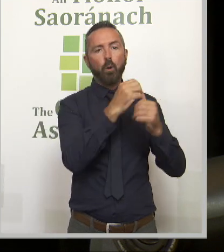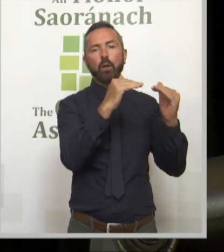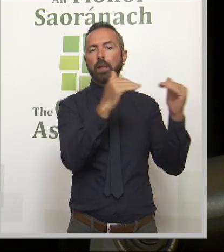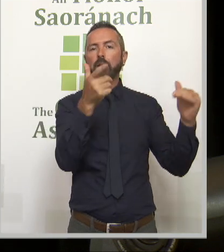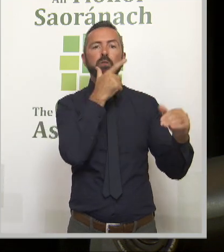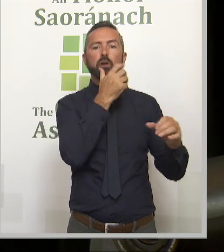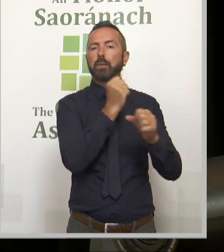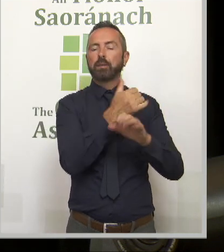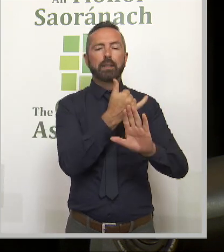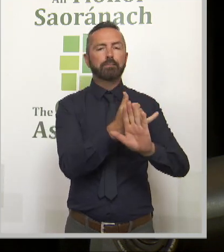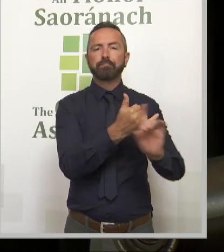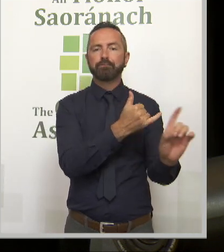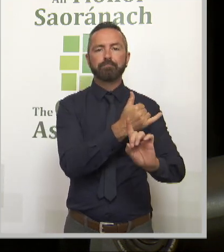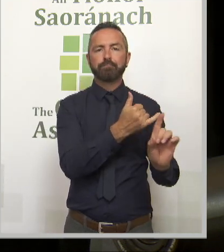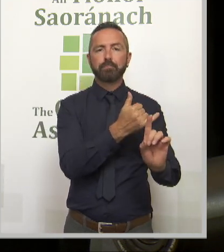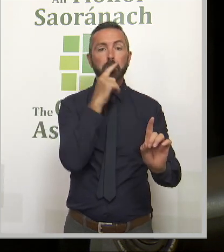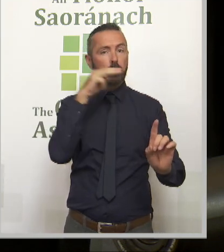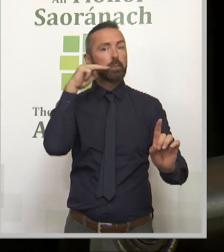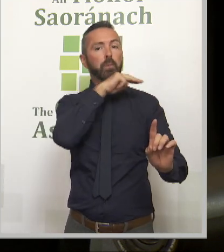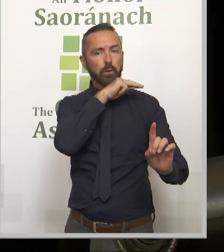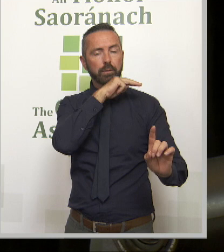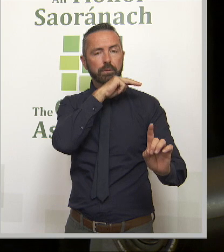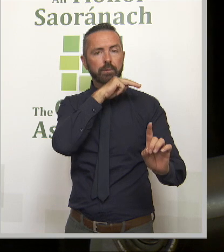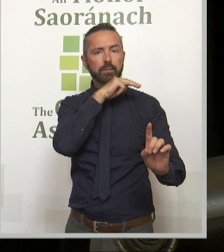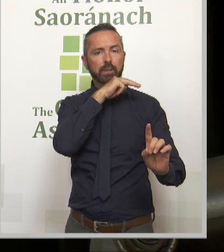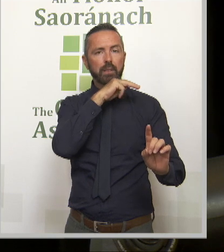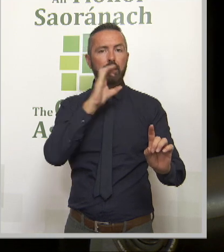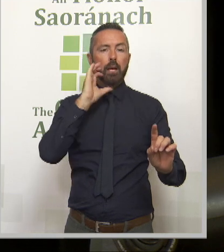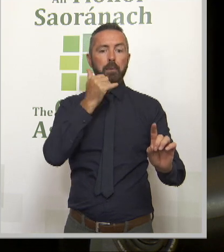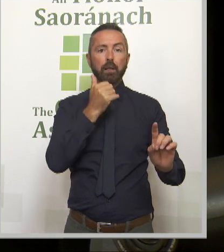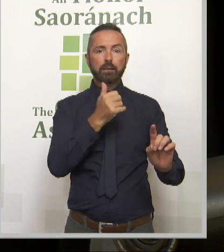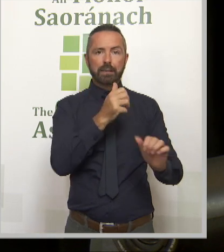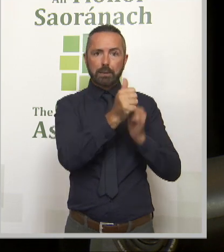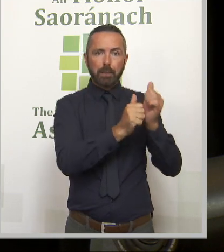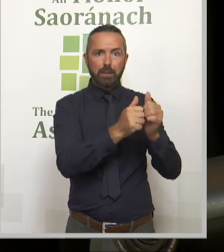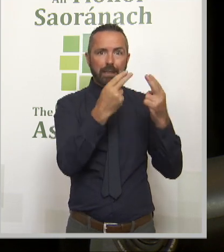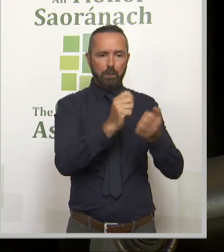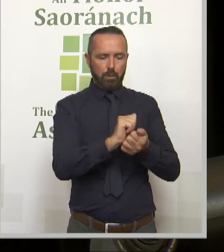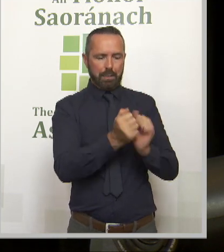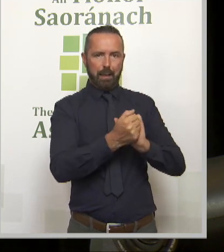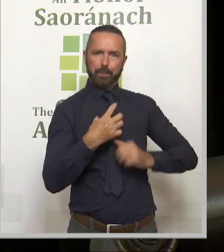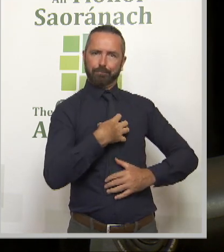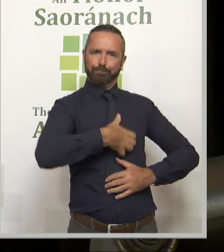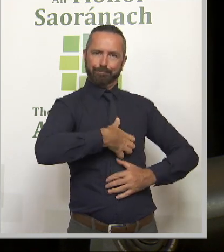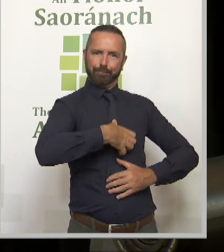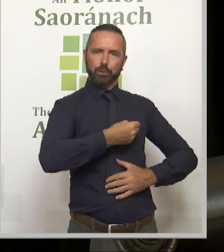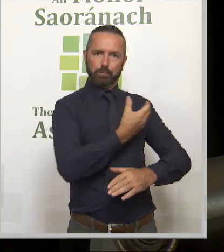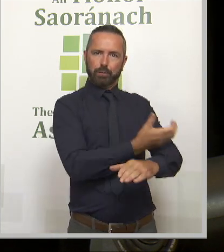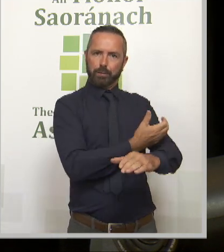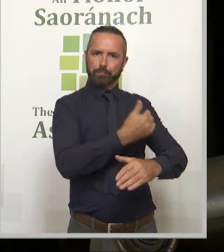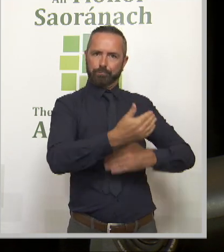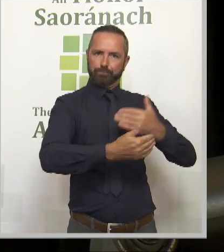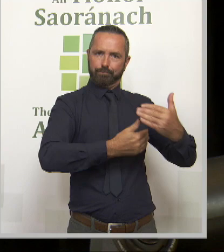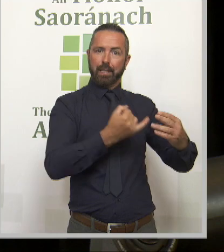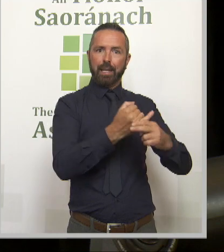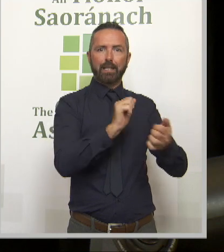very important in giving species the adaptability to persist